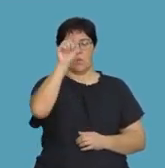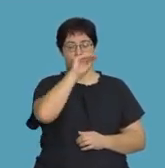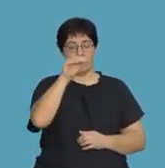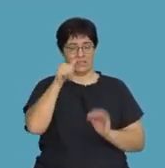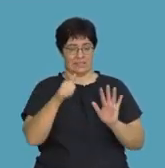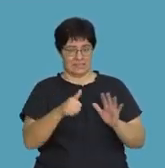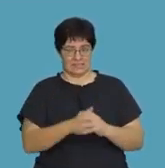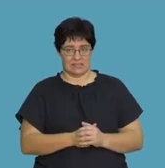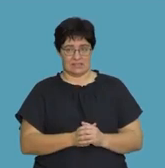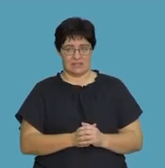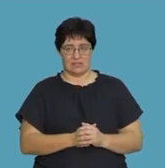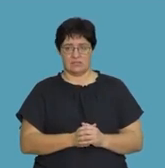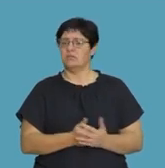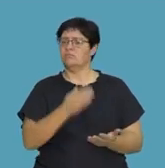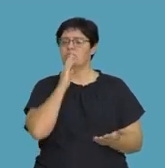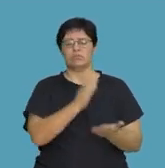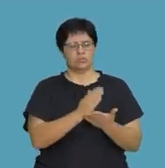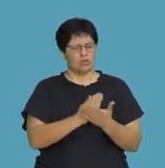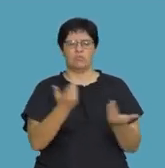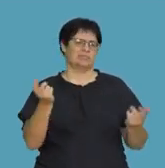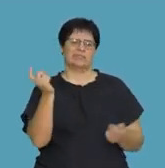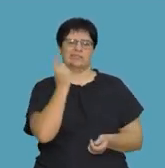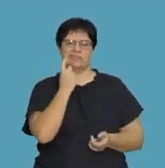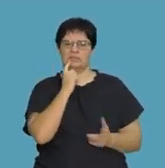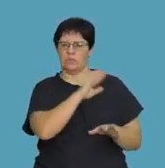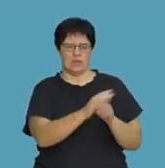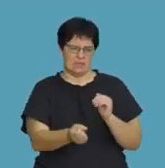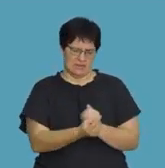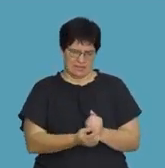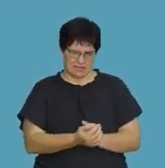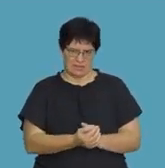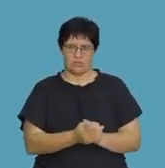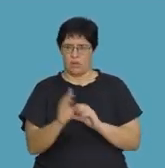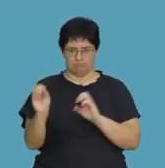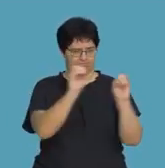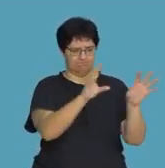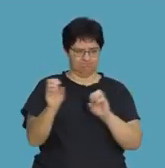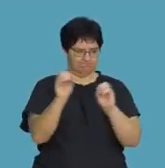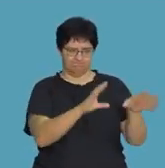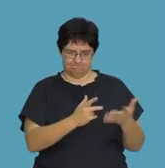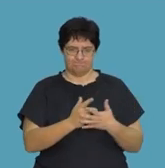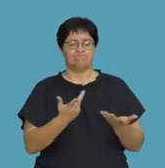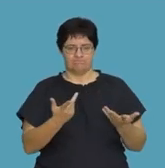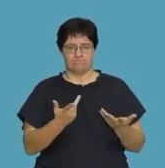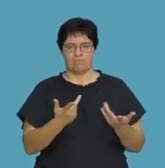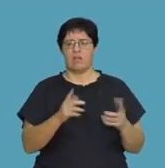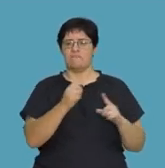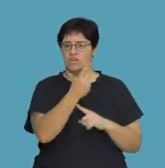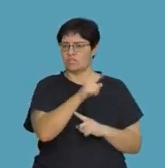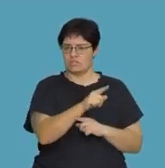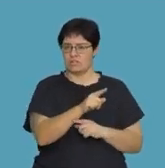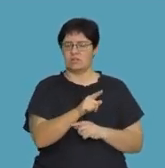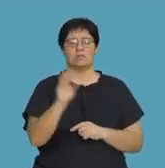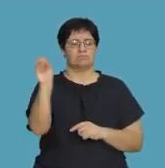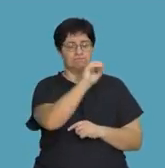6. And then I'm sure from here you can then see what's happening here. You just apply your laws of exponents. Firstly,